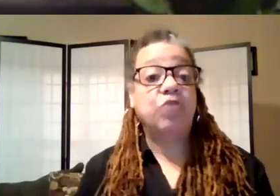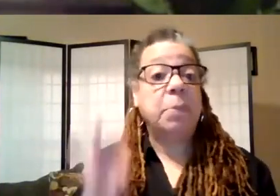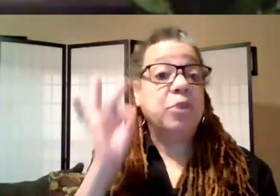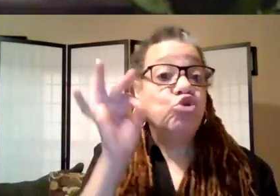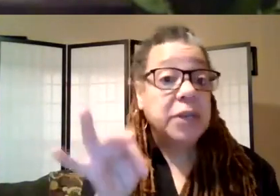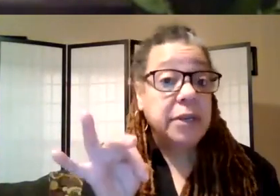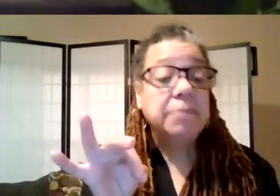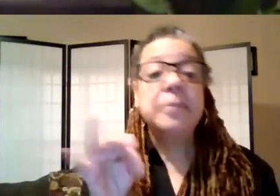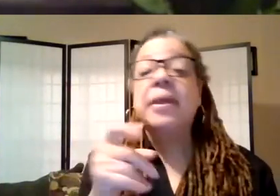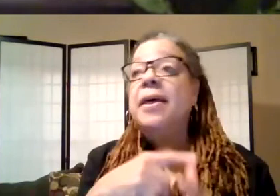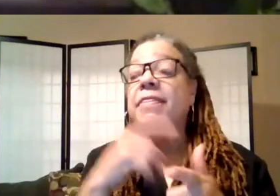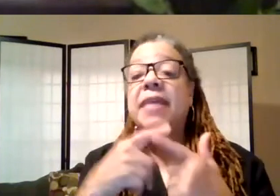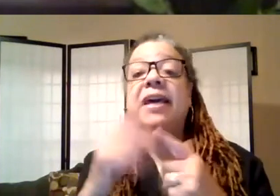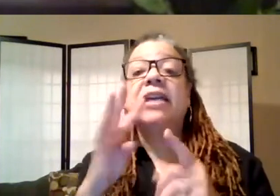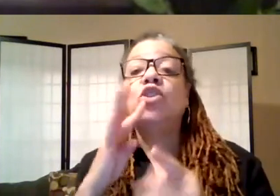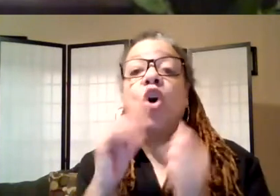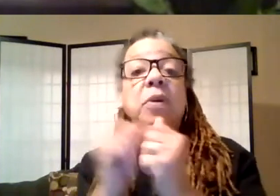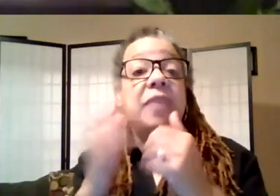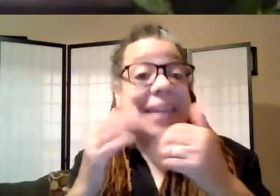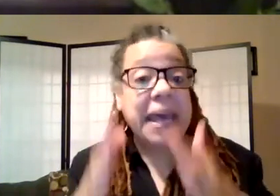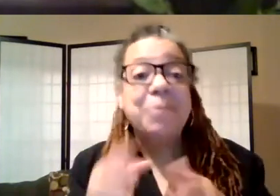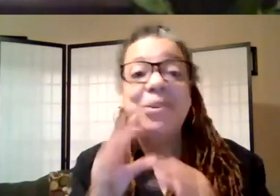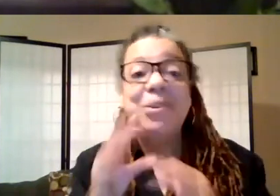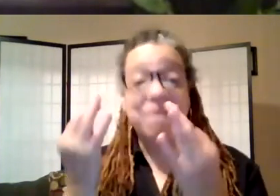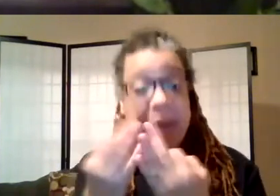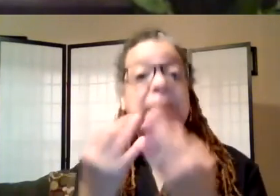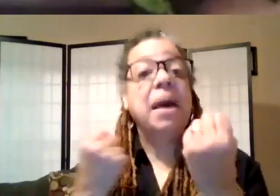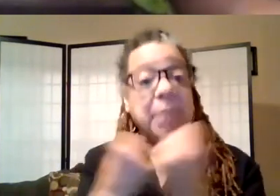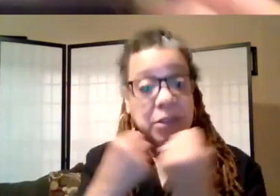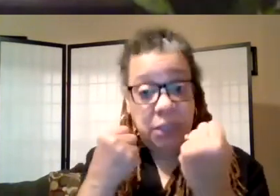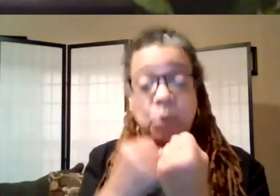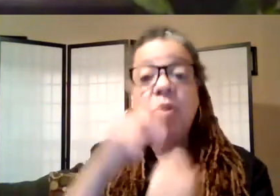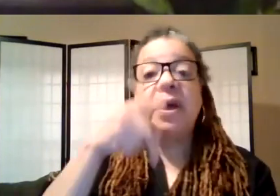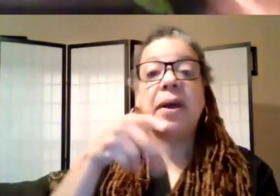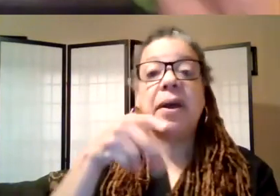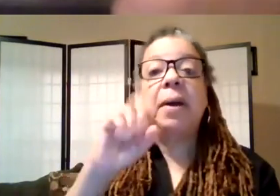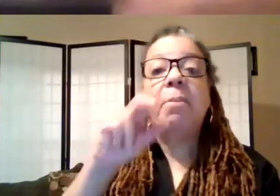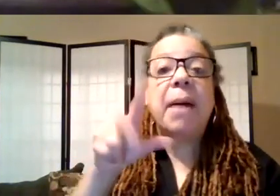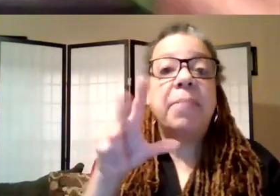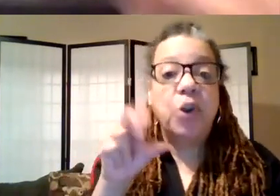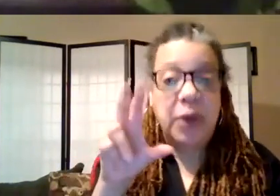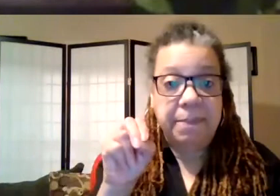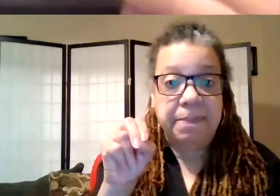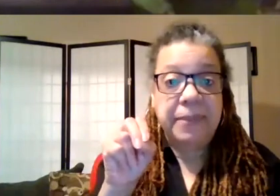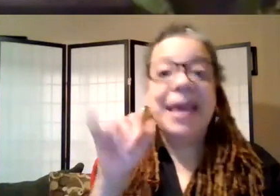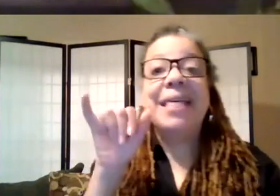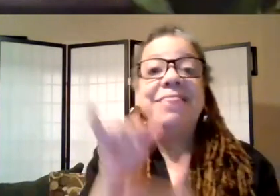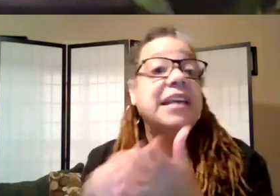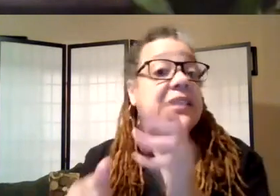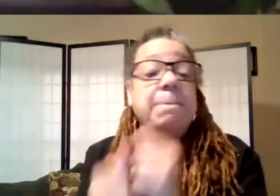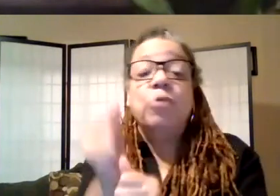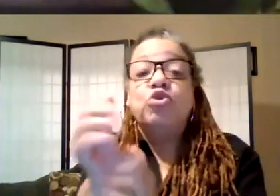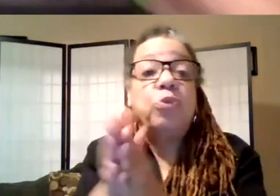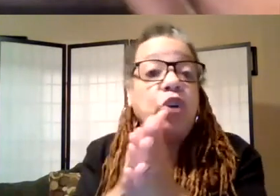can simply talk to your neighbors and your family about supporting Prop 30. I mean, this is the most progressive and